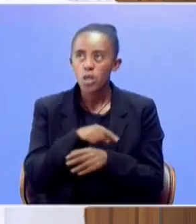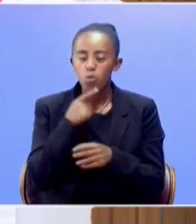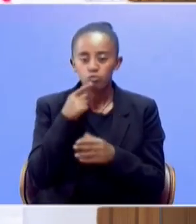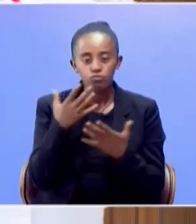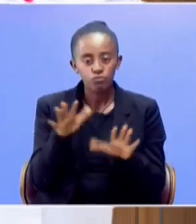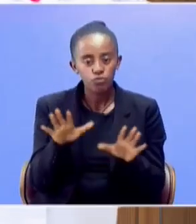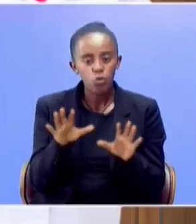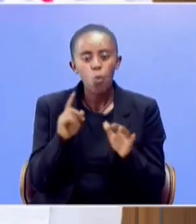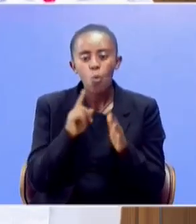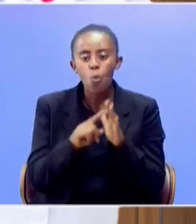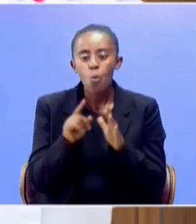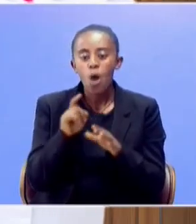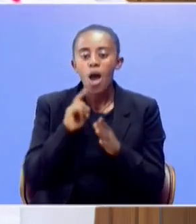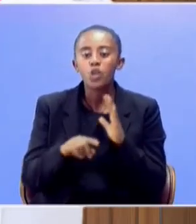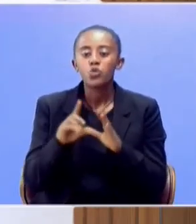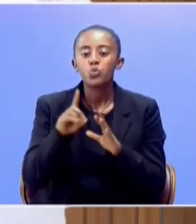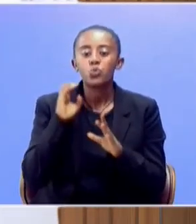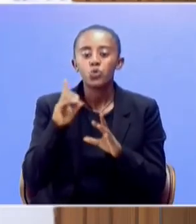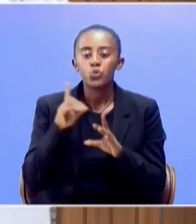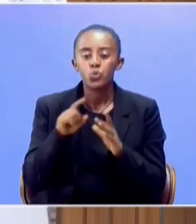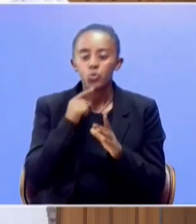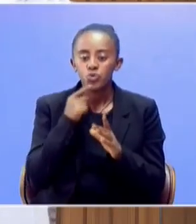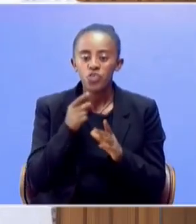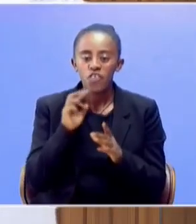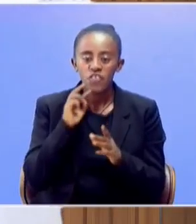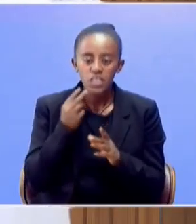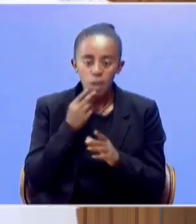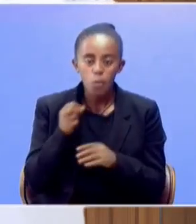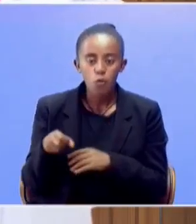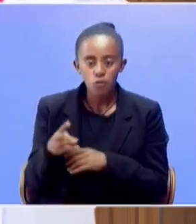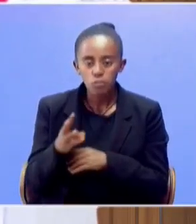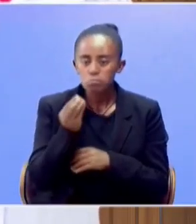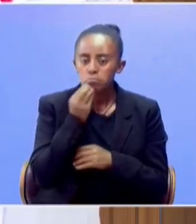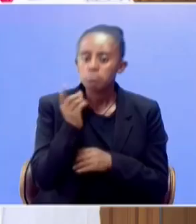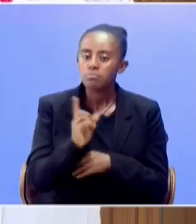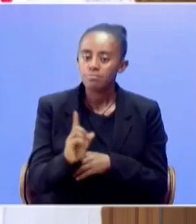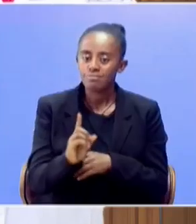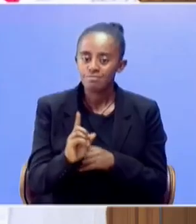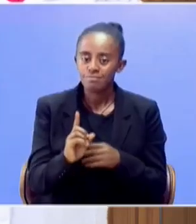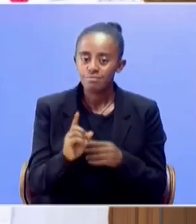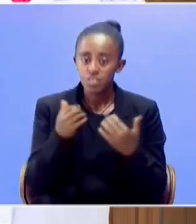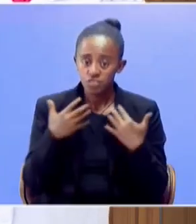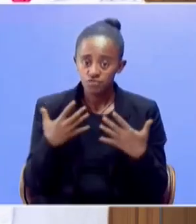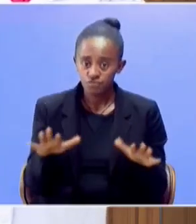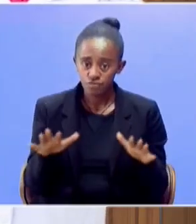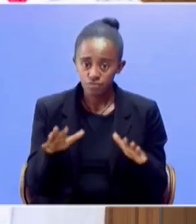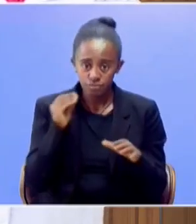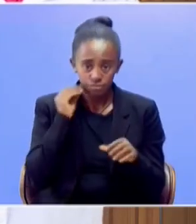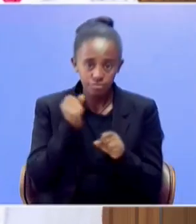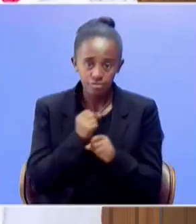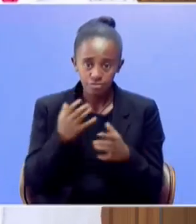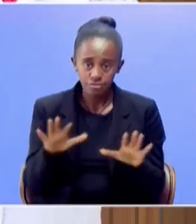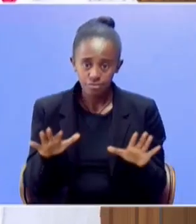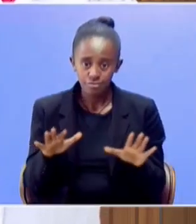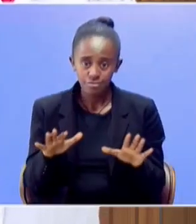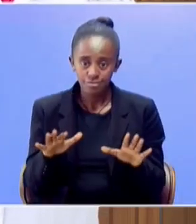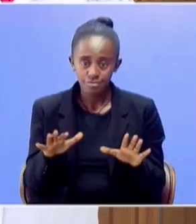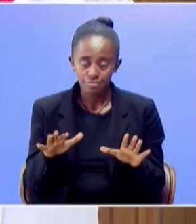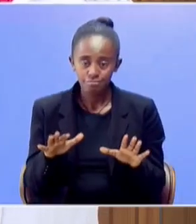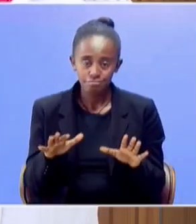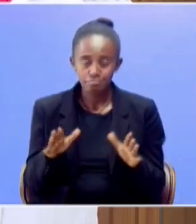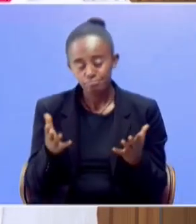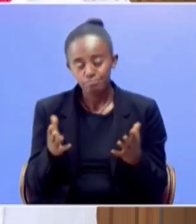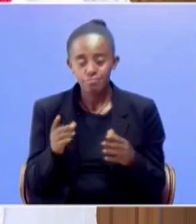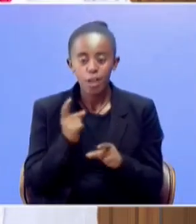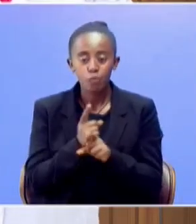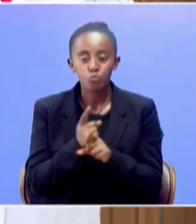what would you say about eating vegetables? And so on. Yeah? Have you done that homework? I am sure